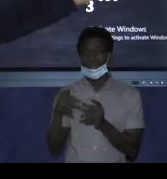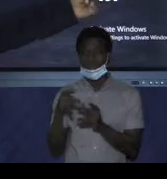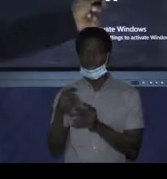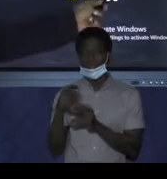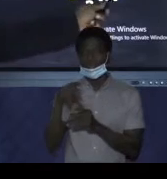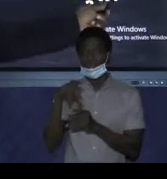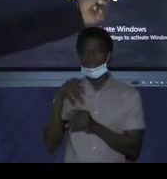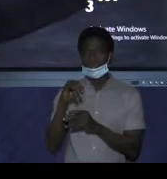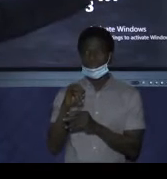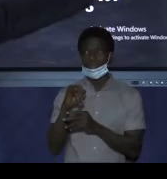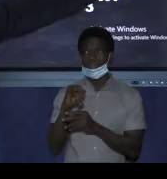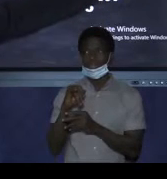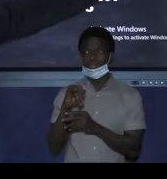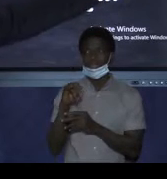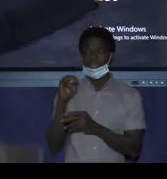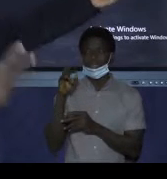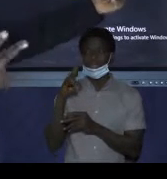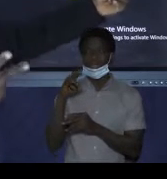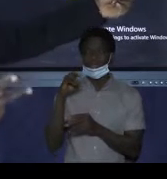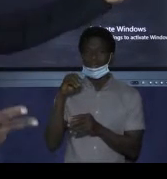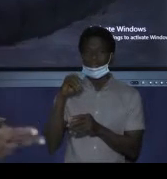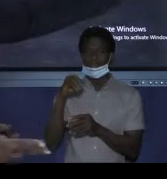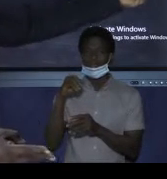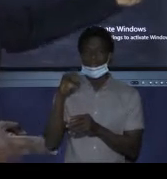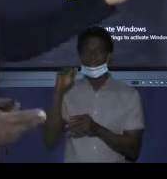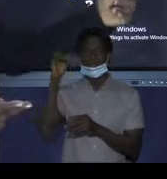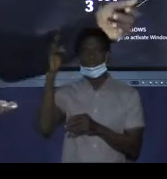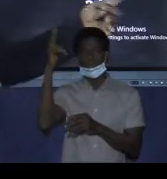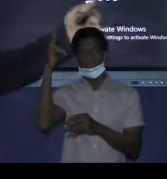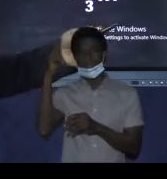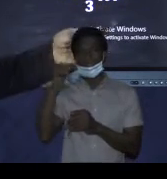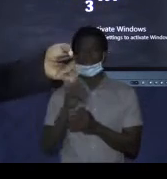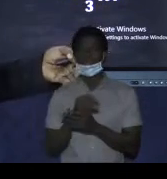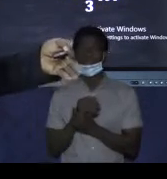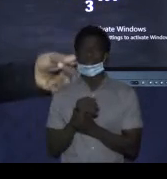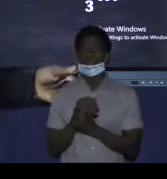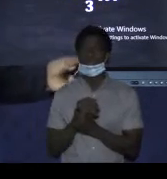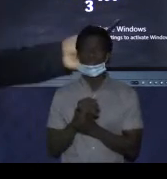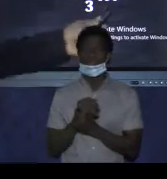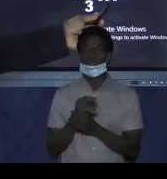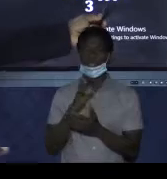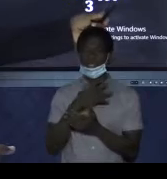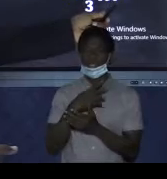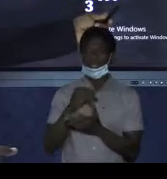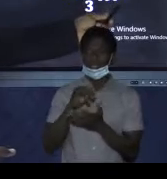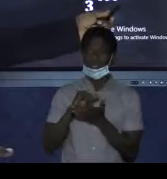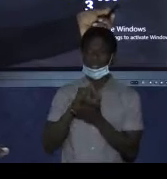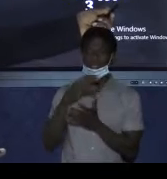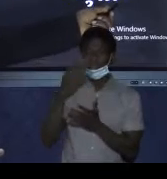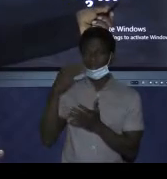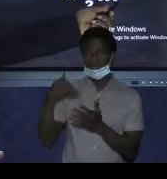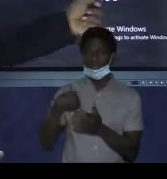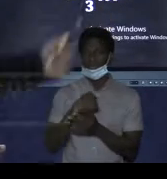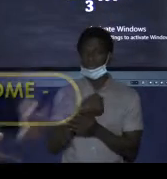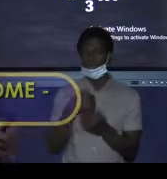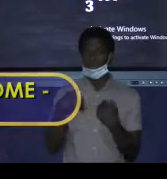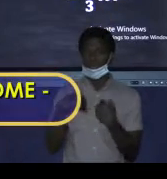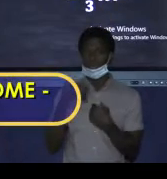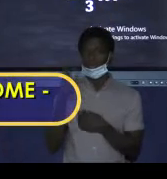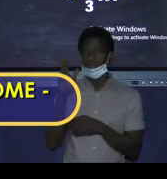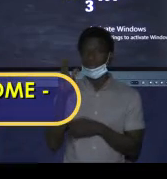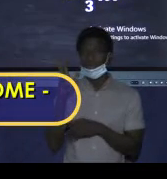have pi r in two places multiplied by another r. That is r multiplying itself in three places. And that we are, that's what we